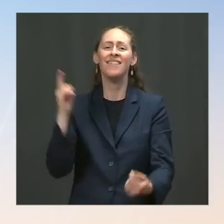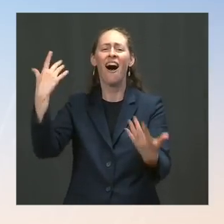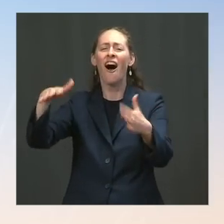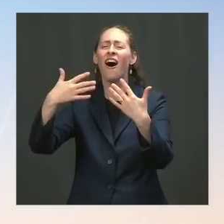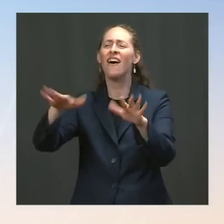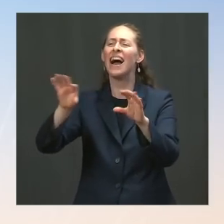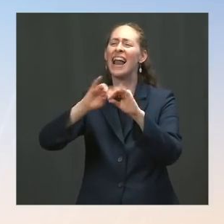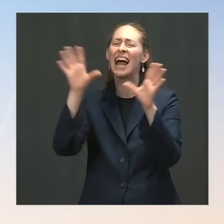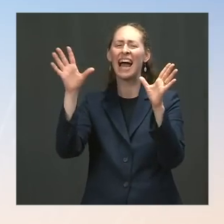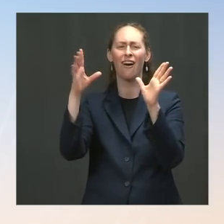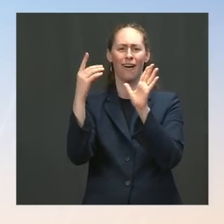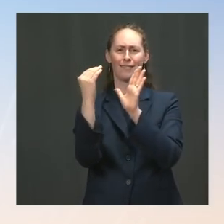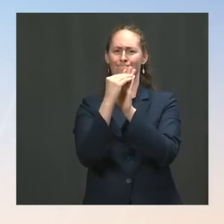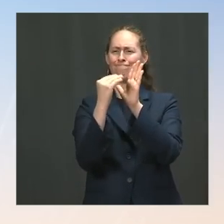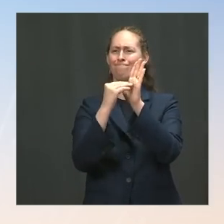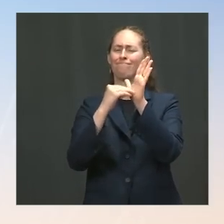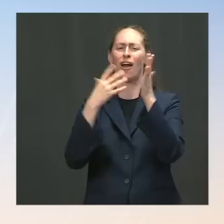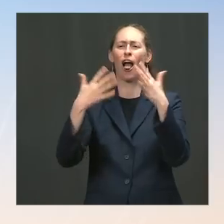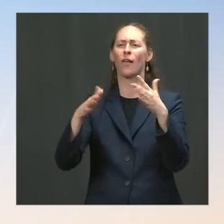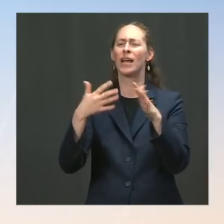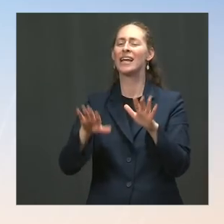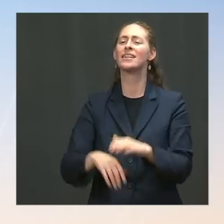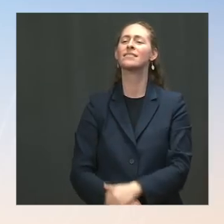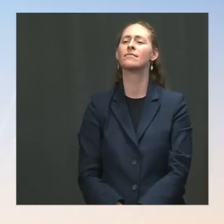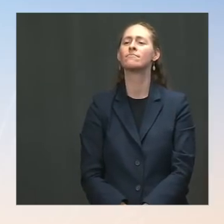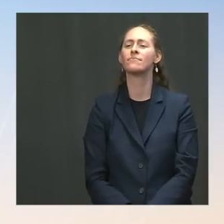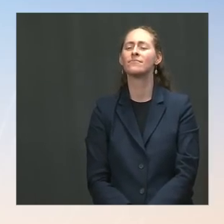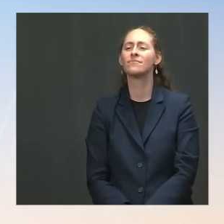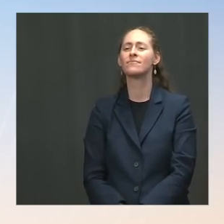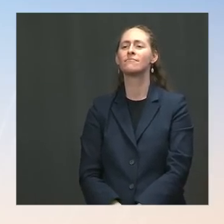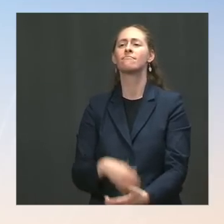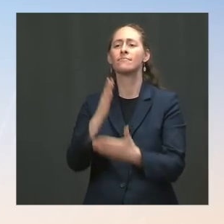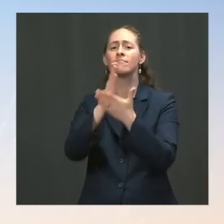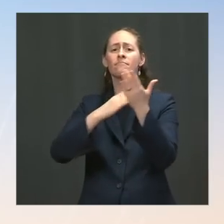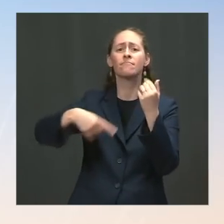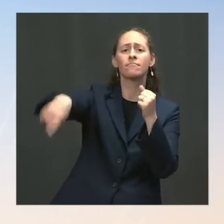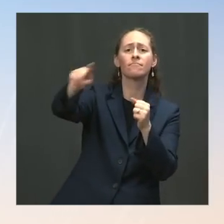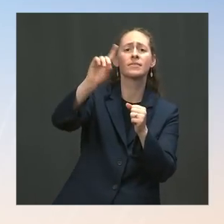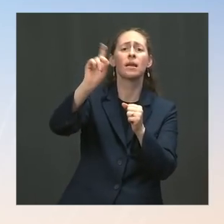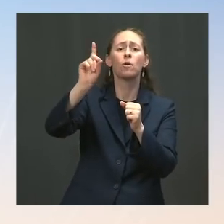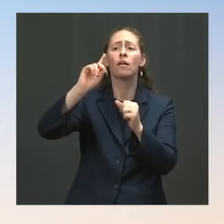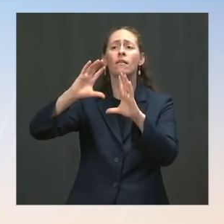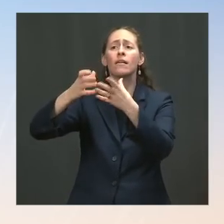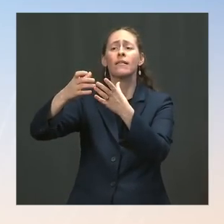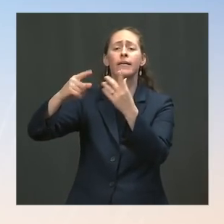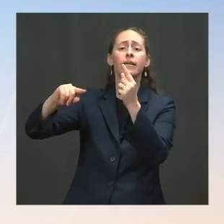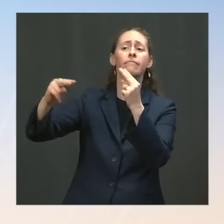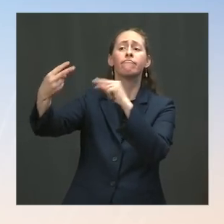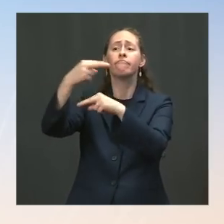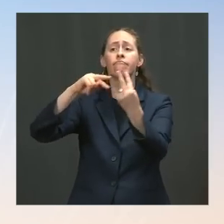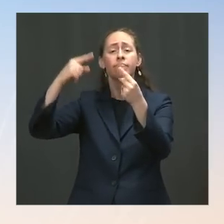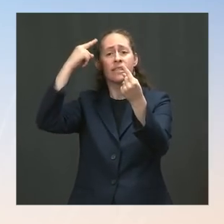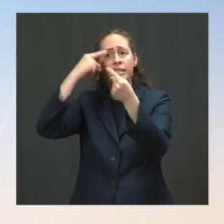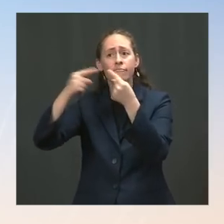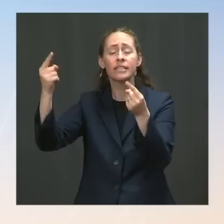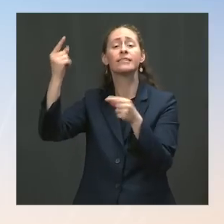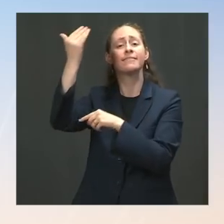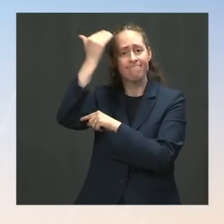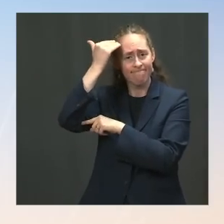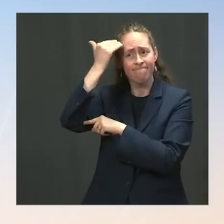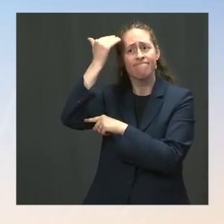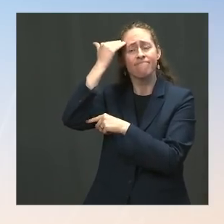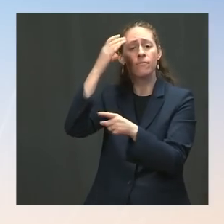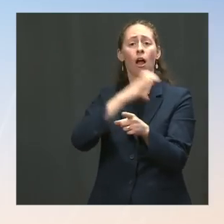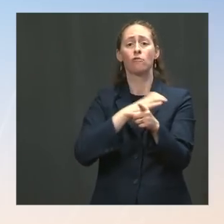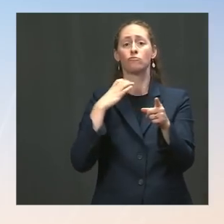Party, including Congresswoman Bush, who disagree with him. That's okay. But I would say the majority of Democrats, we've seen this in polling,